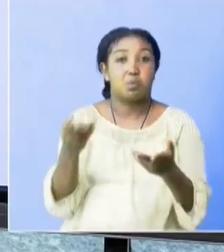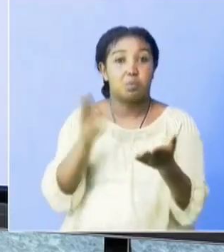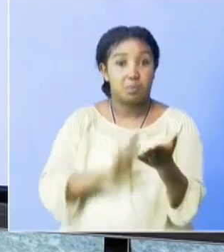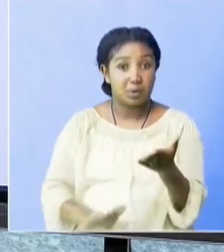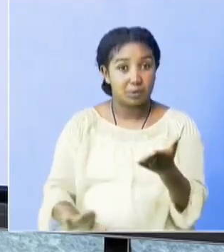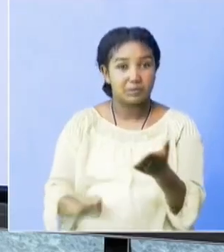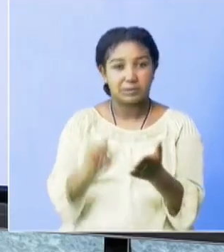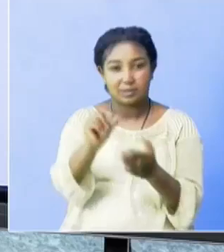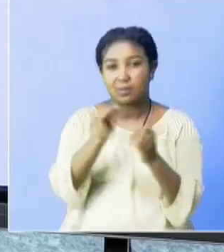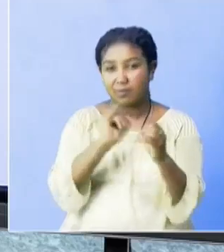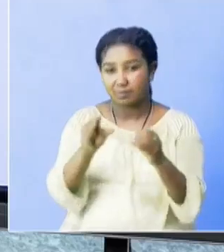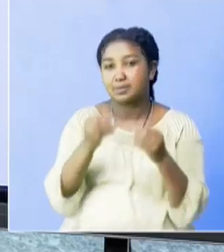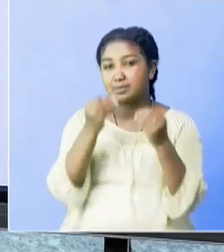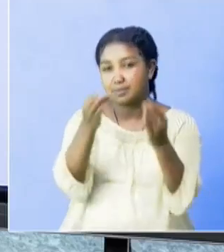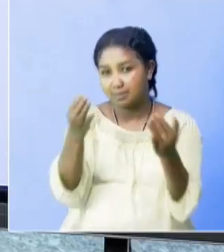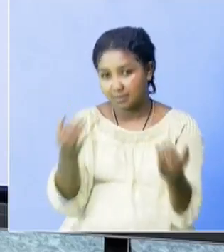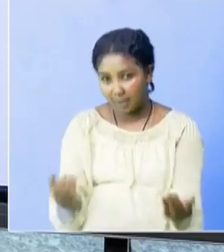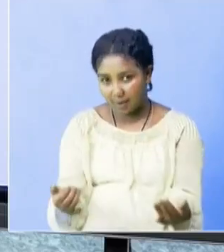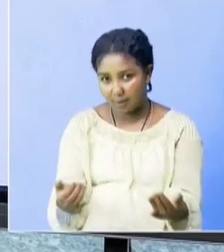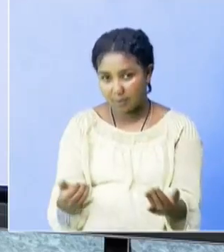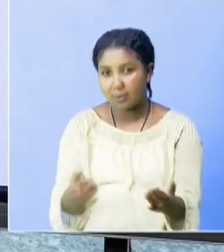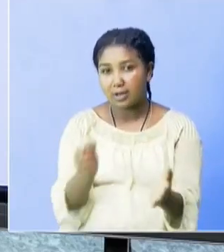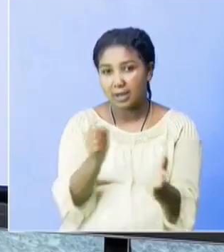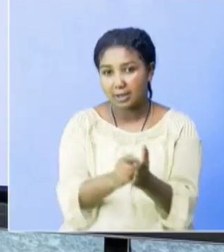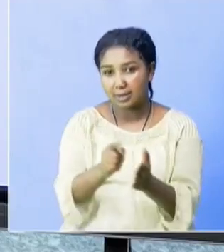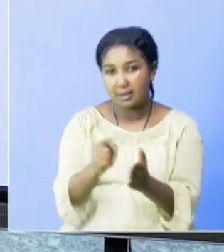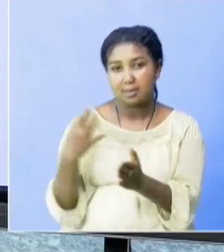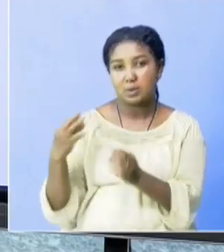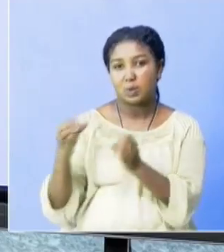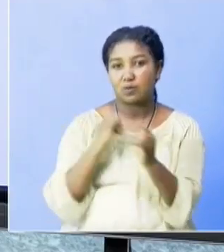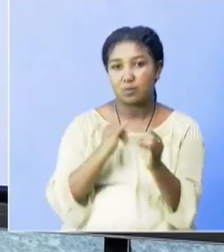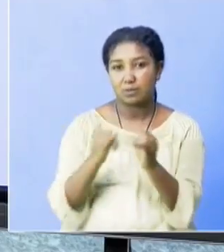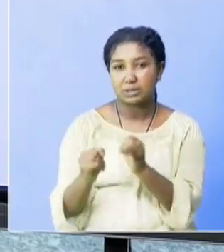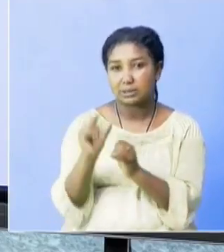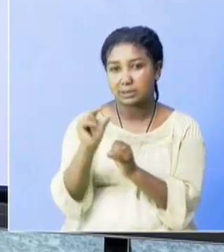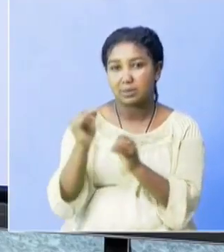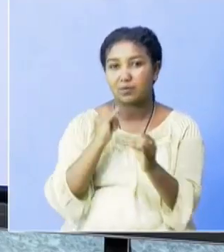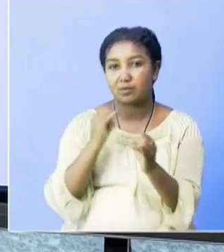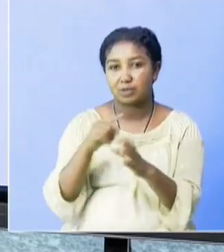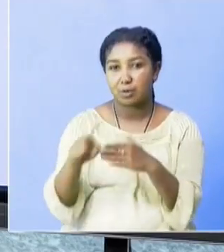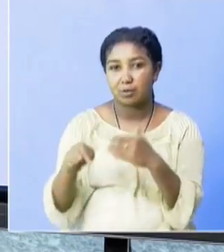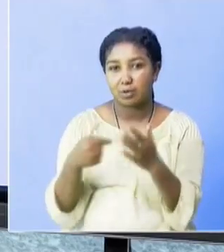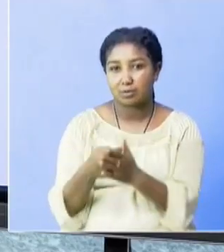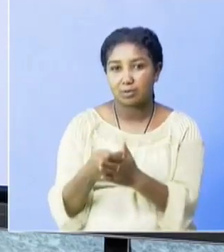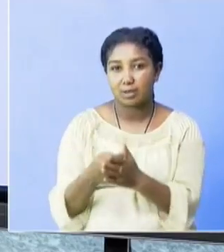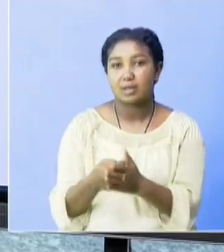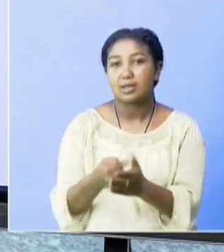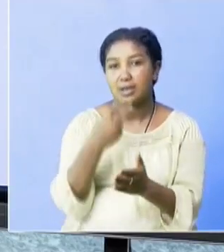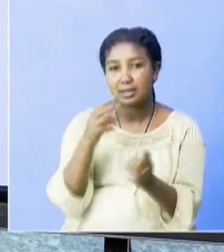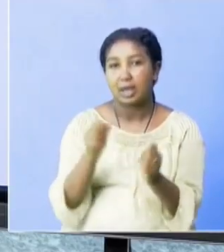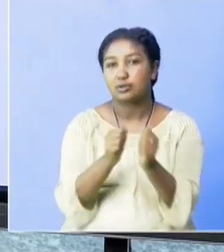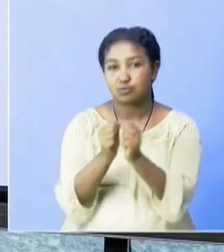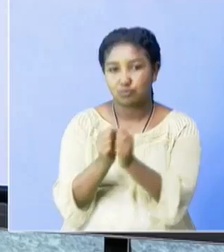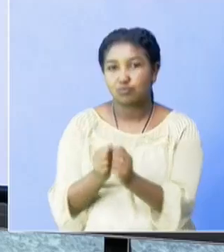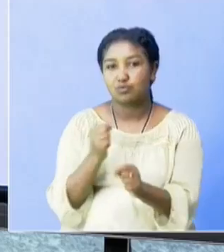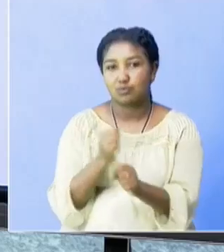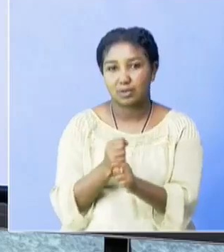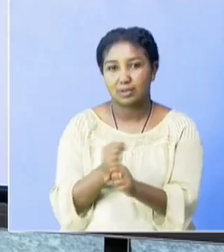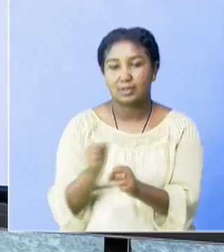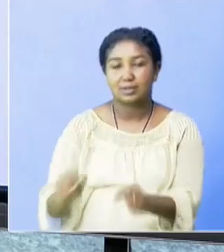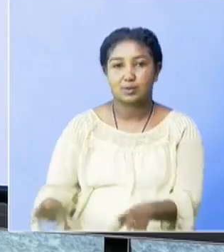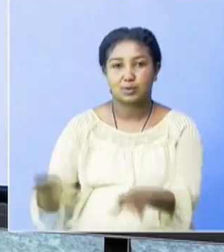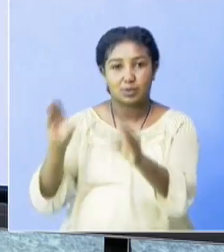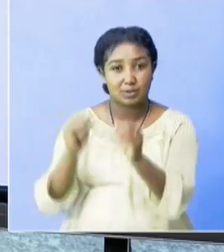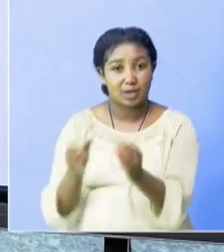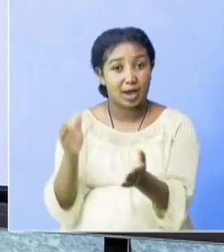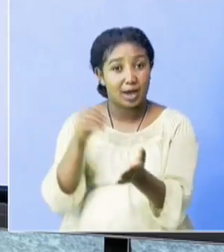give some information about, like personal information. They do have some information about famous people. Let us do together.